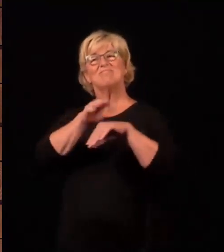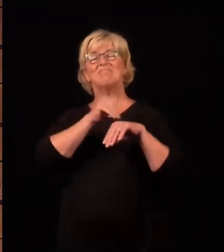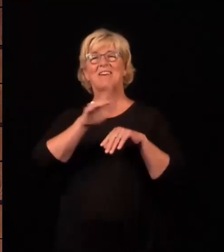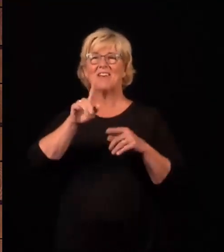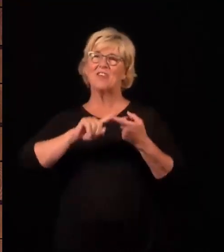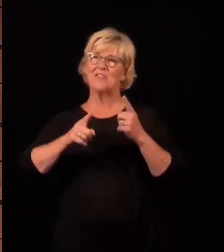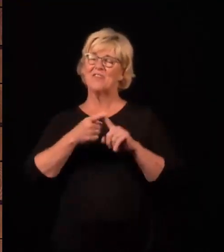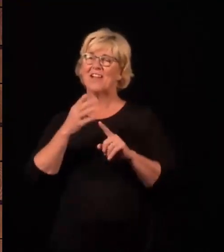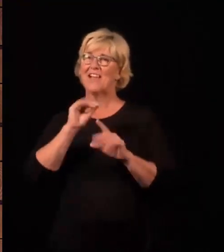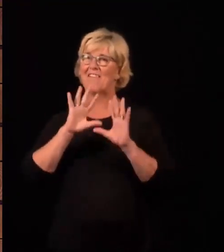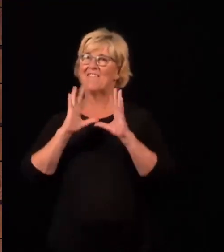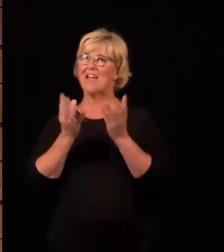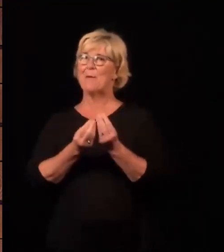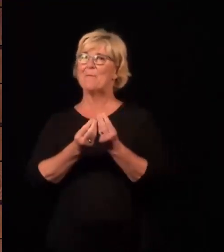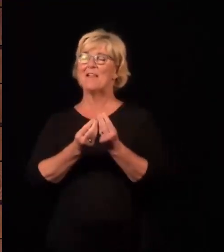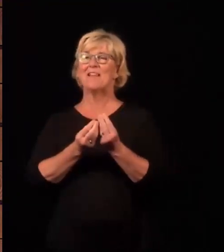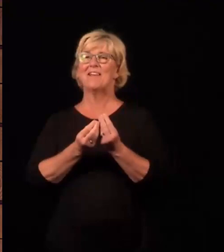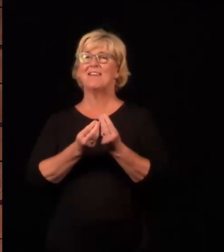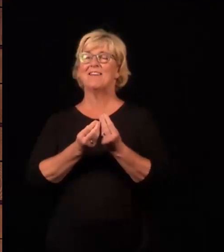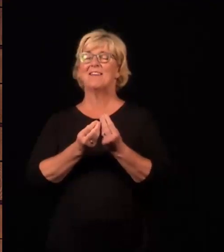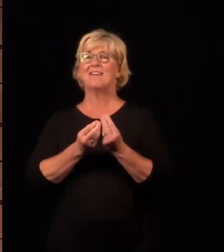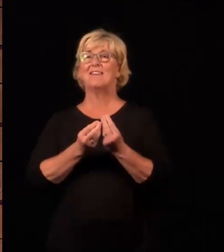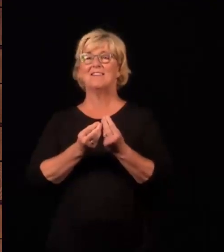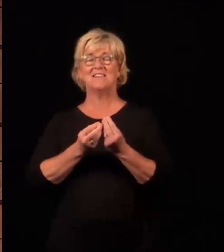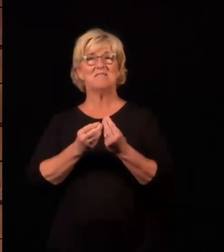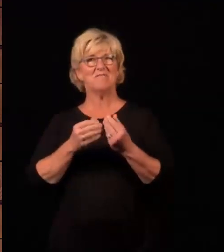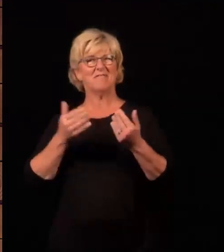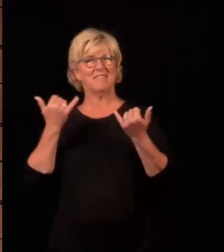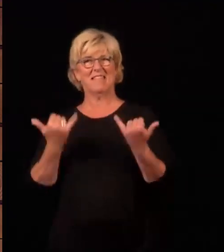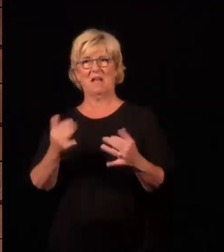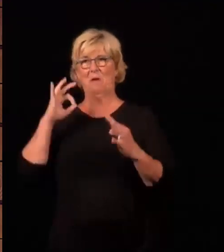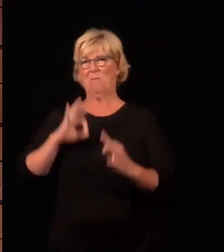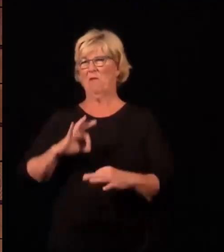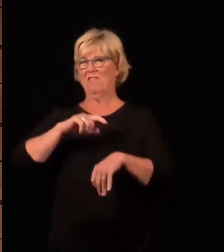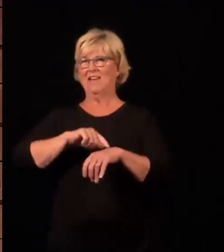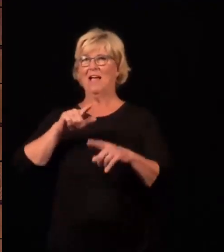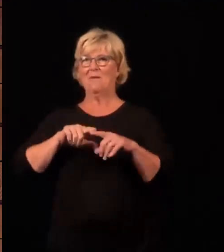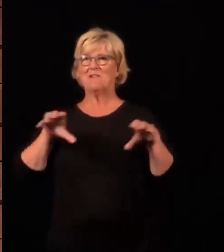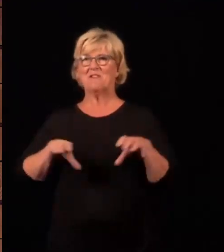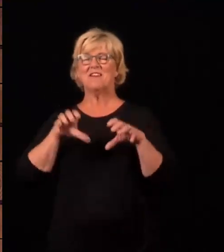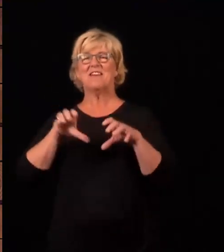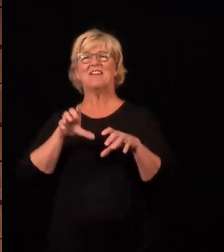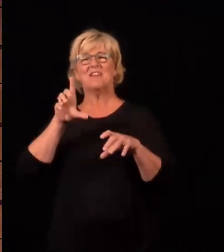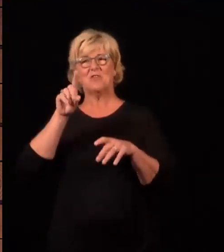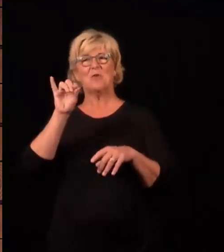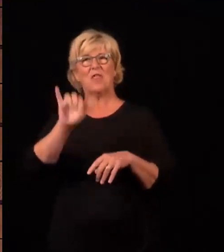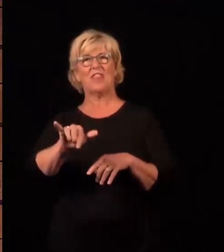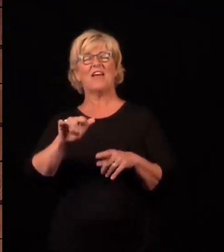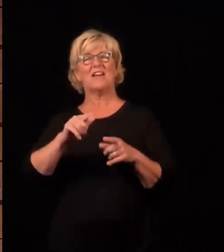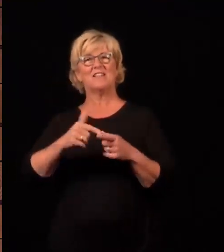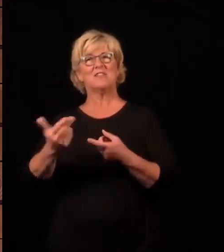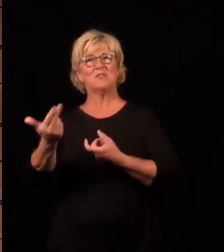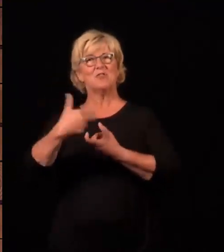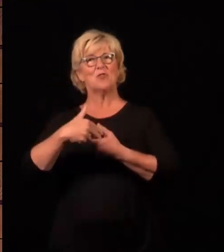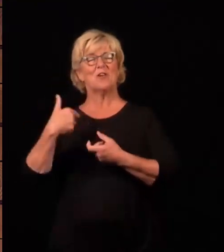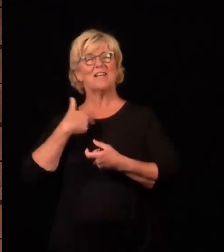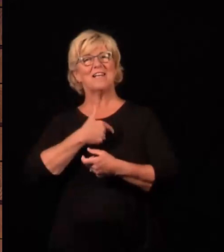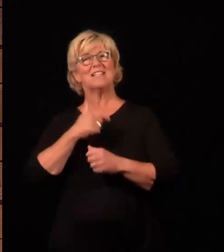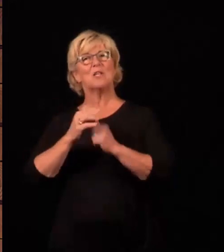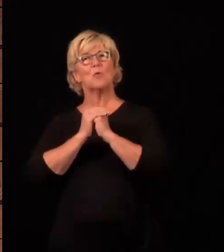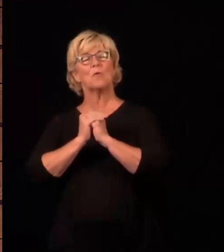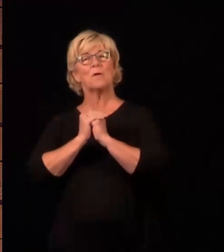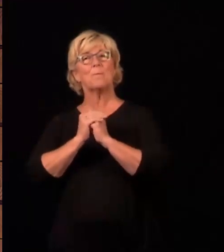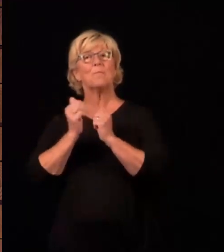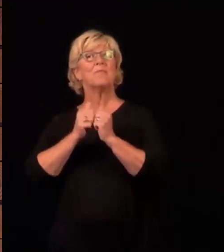and do just that. It will never be easier to invite friends and family to worship with us in a church service.